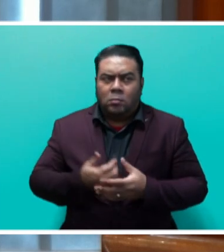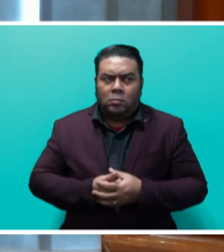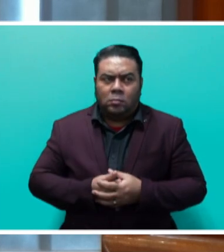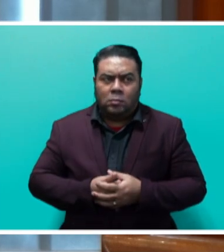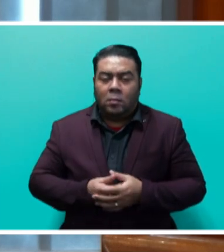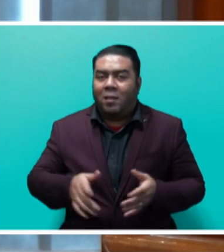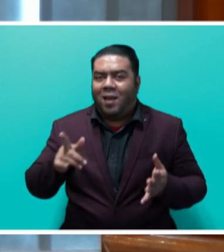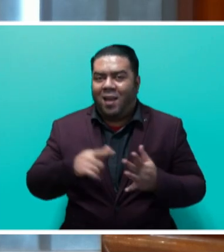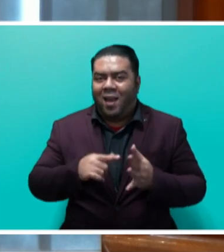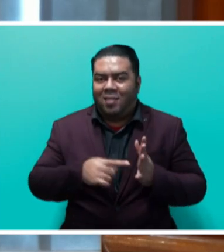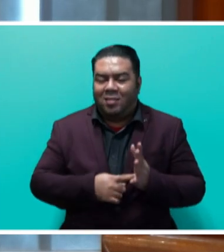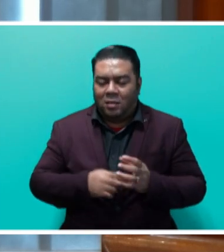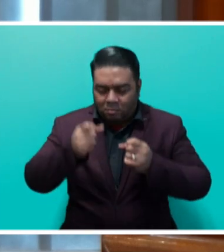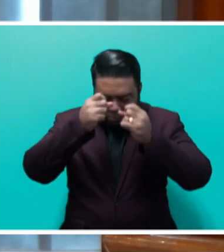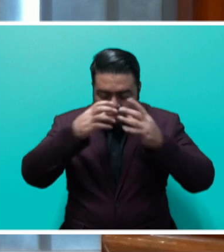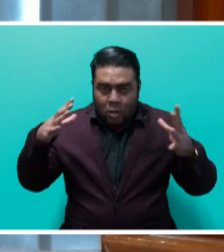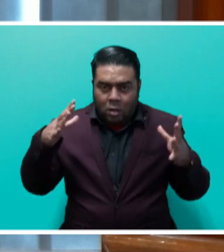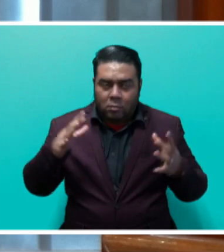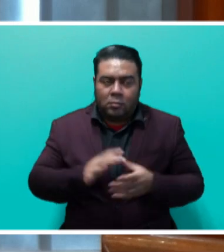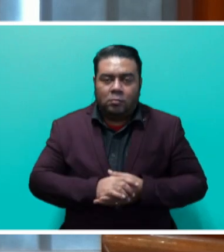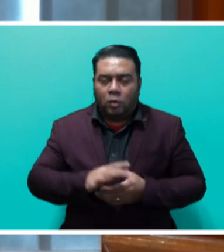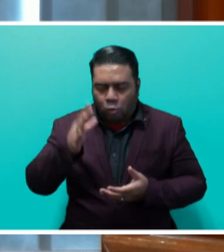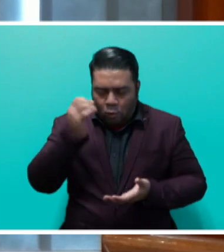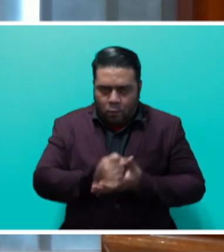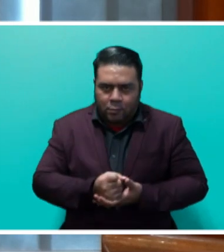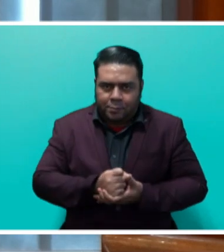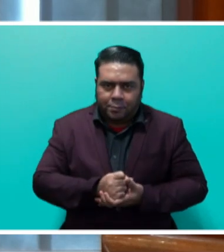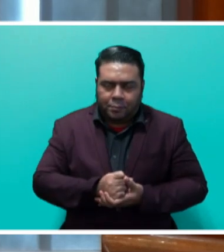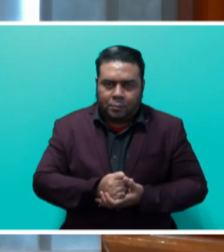IT experts. And they have only but reaffirmed